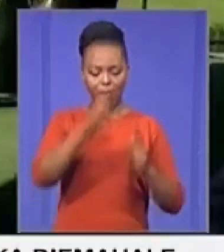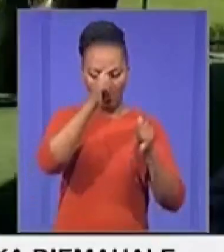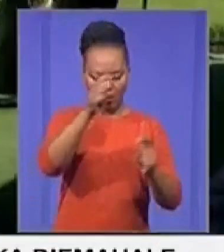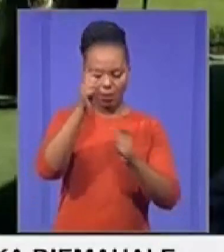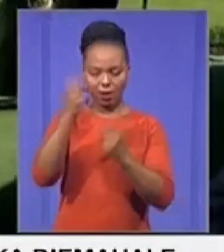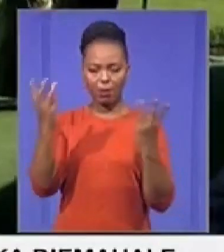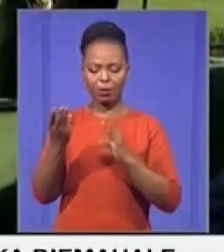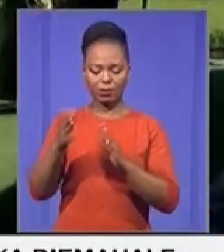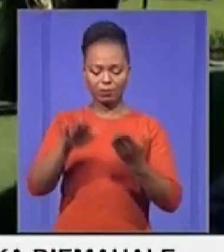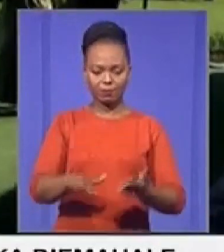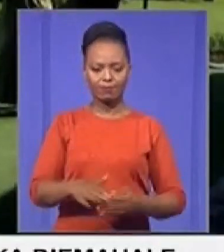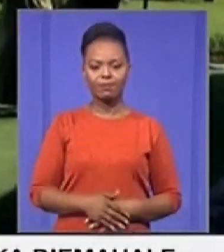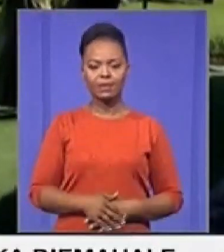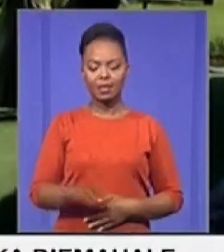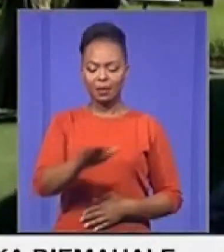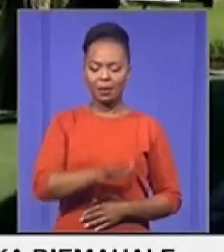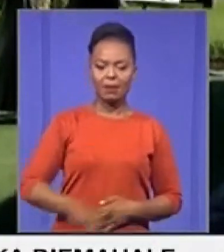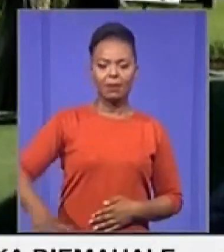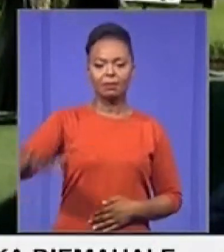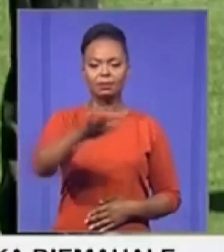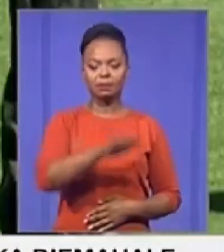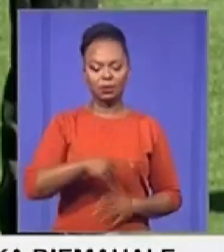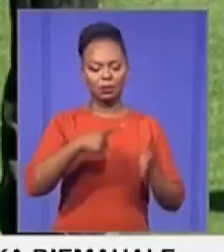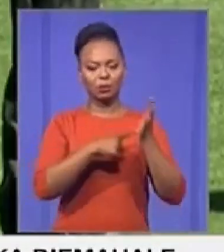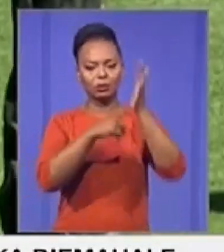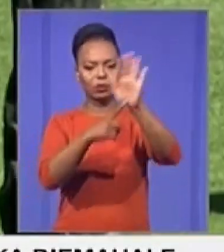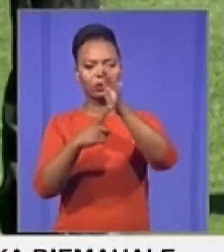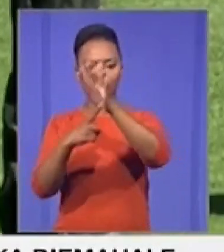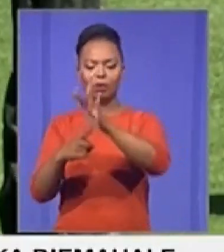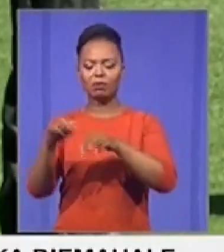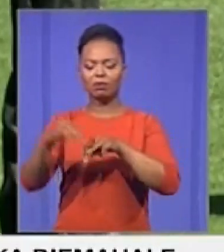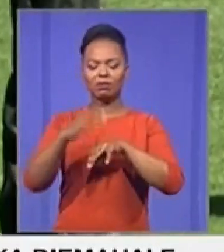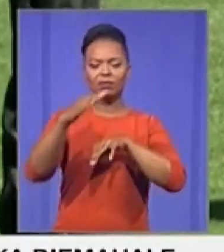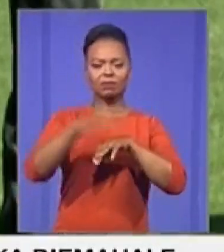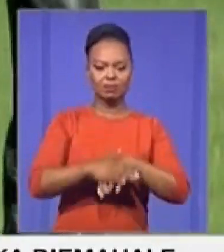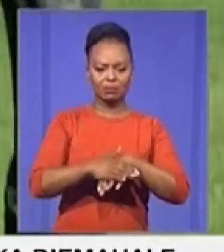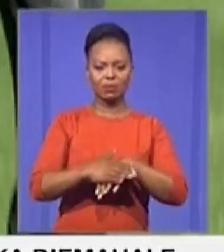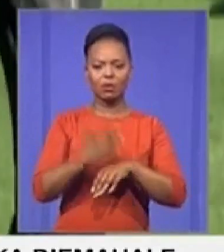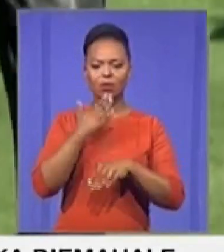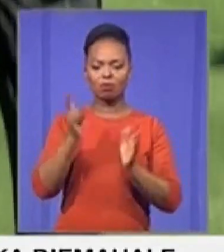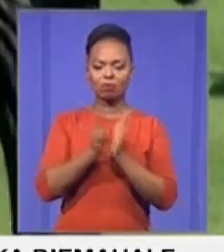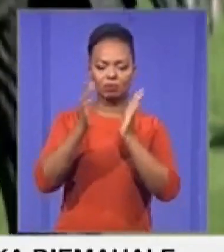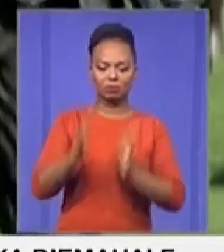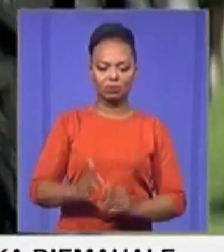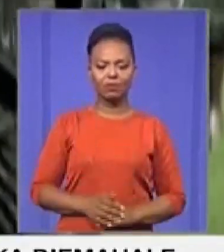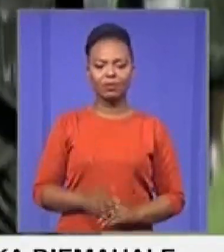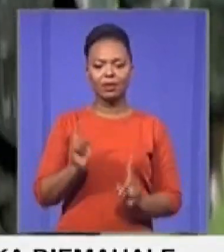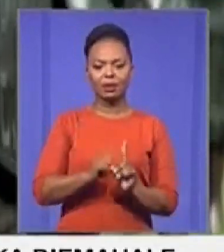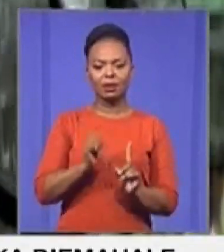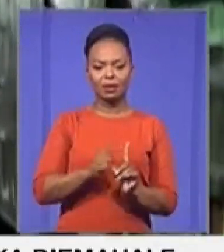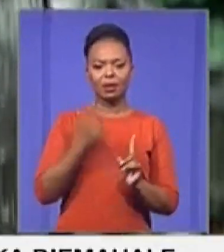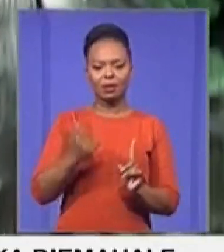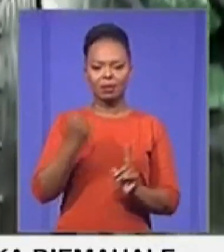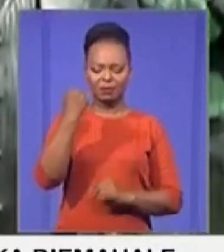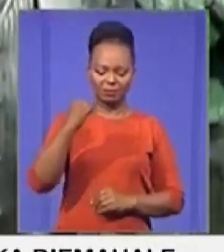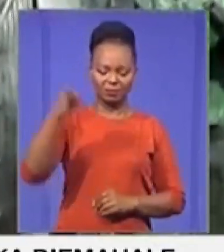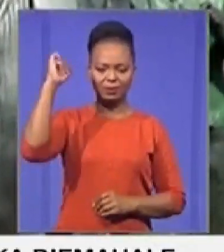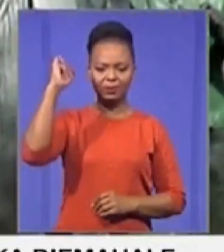on. Sebaka sena se boetse sena le pontsho ya banyalani bao e neng ele baitseki. eno a ke molwanedi ya kgahlano le